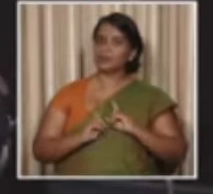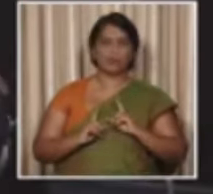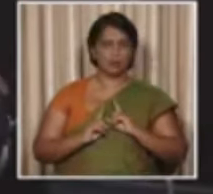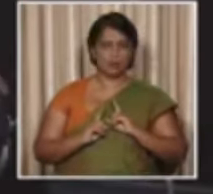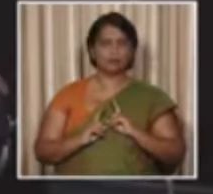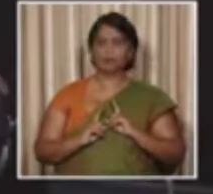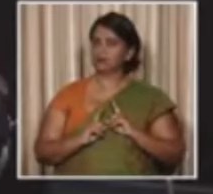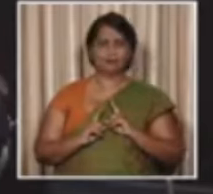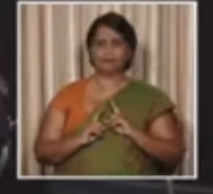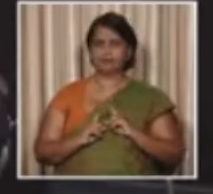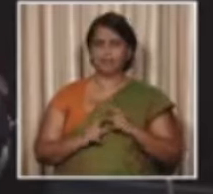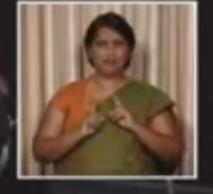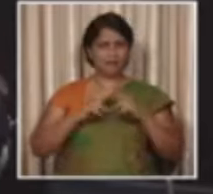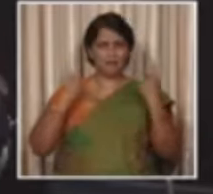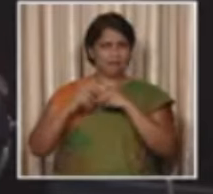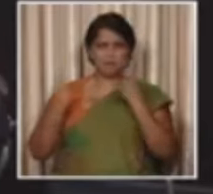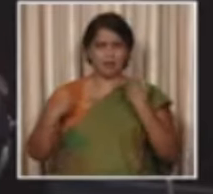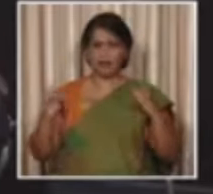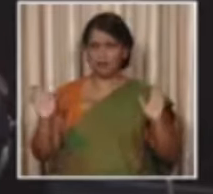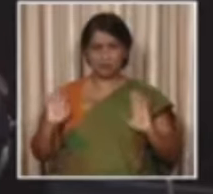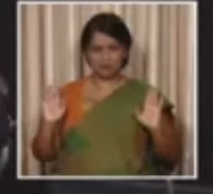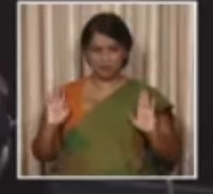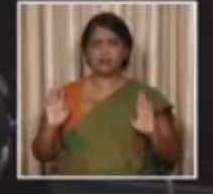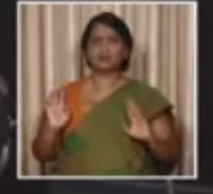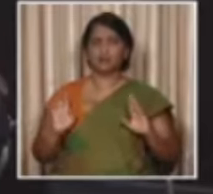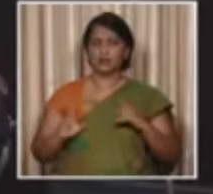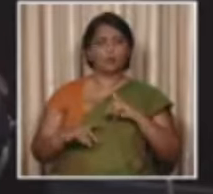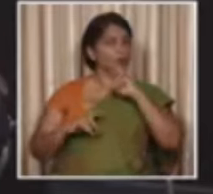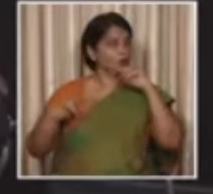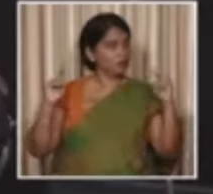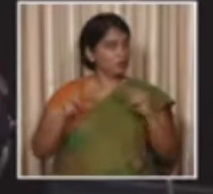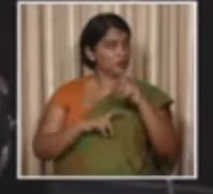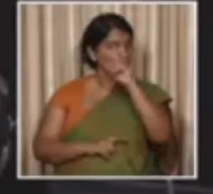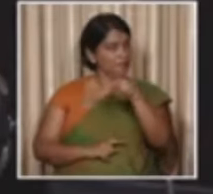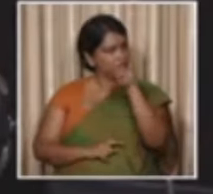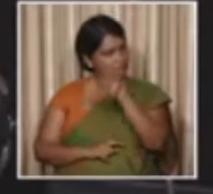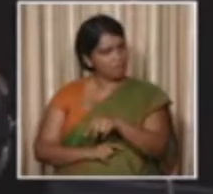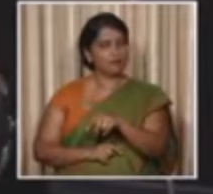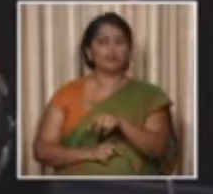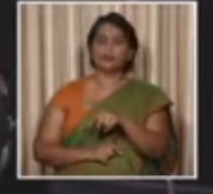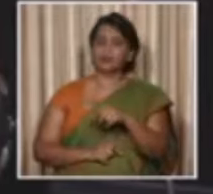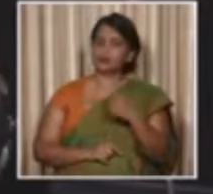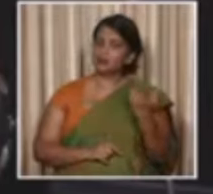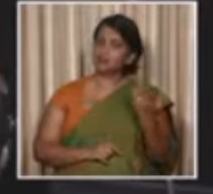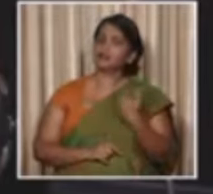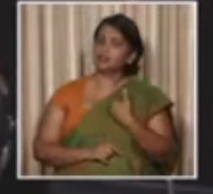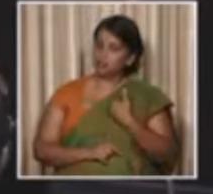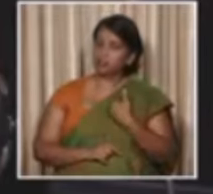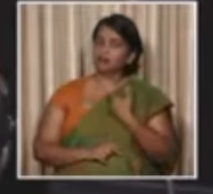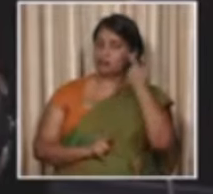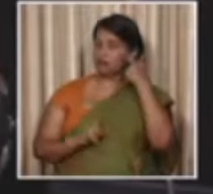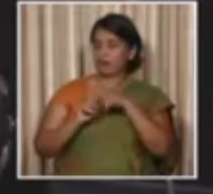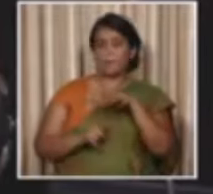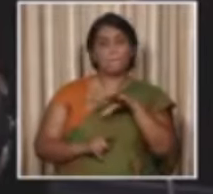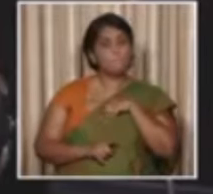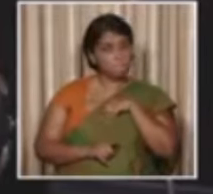when the Supreme Court is wrong, we have to comply with that, but I have the right to say that they were wrong. Even in this case, I just said